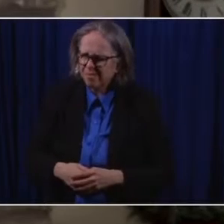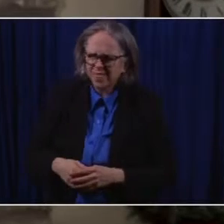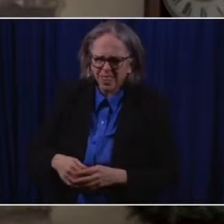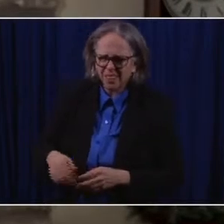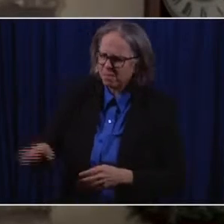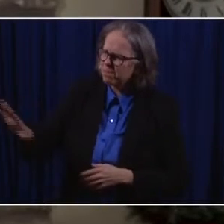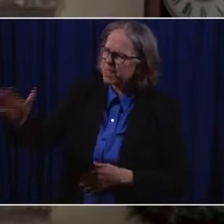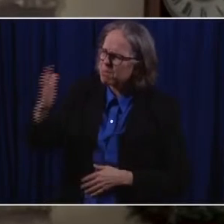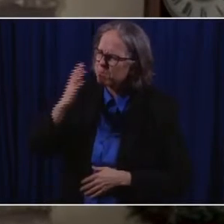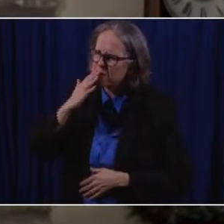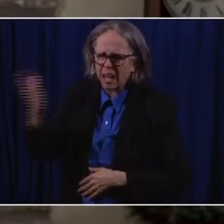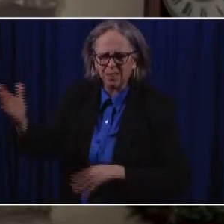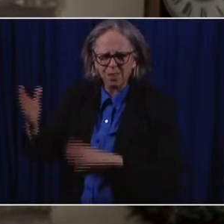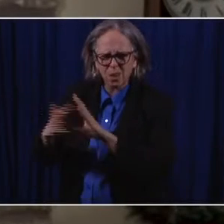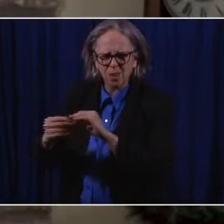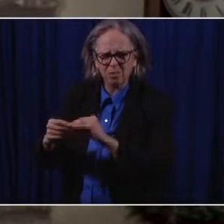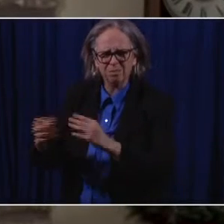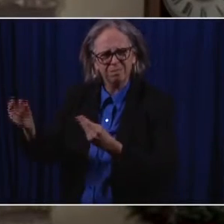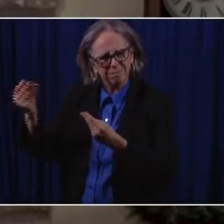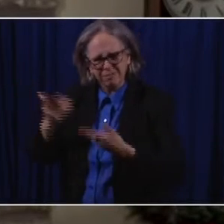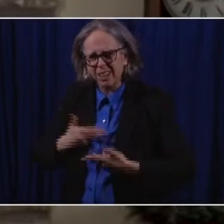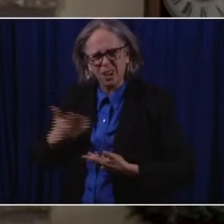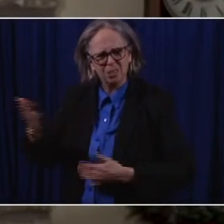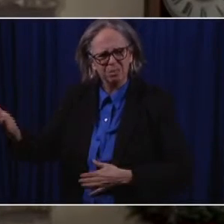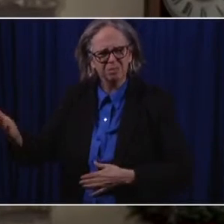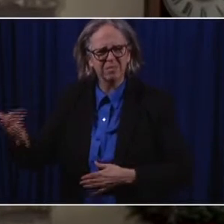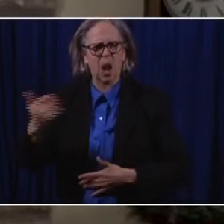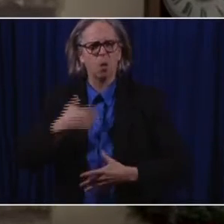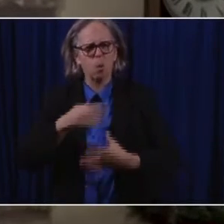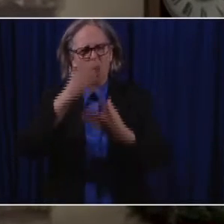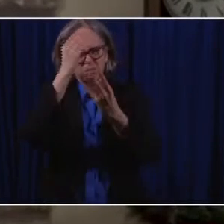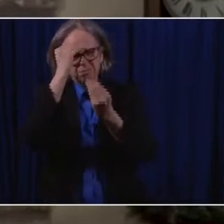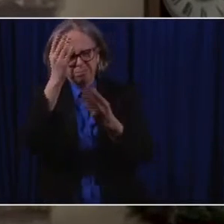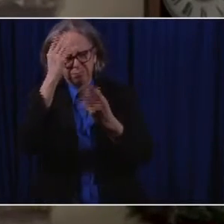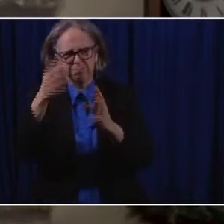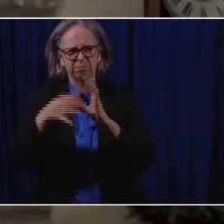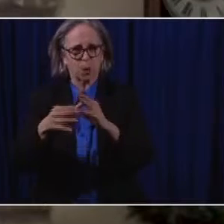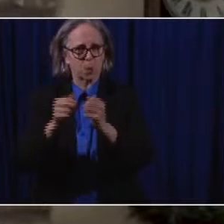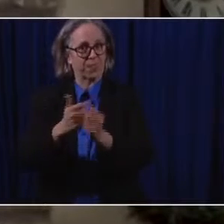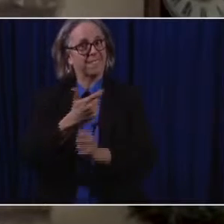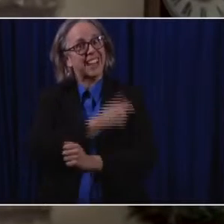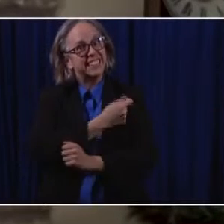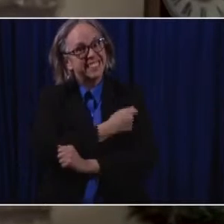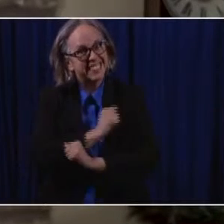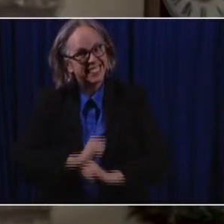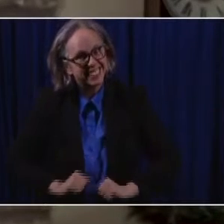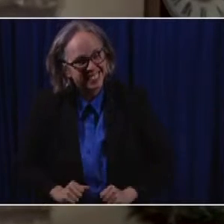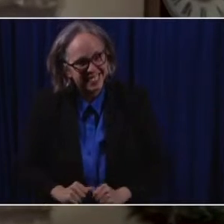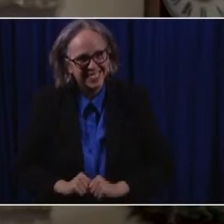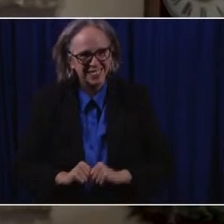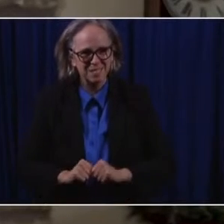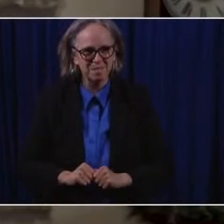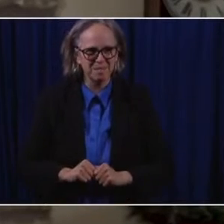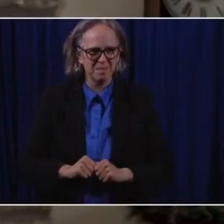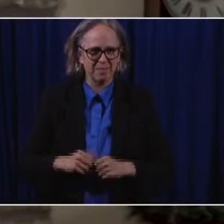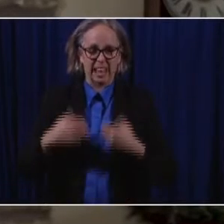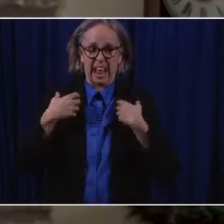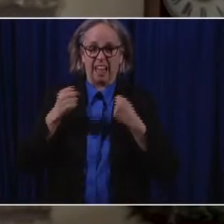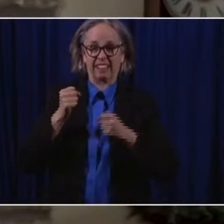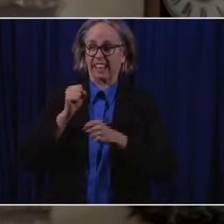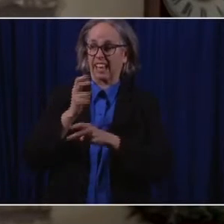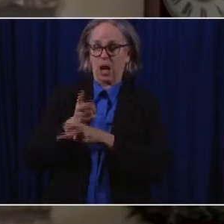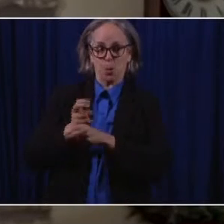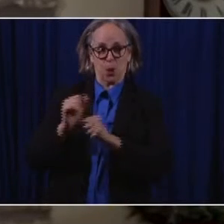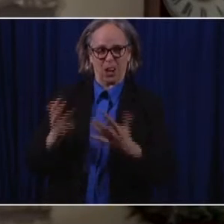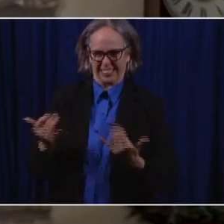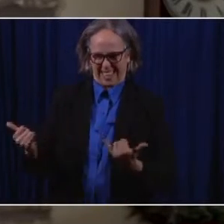A little vaccine update. We continue to see healthcare workers who are being vaccinated this week. Very